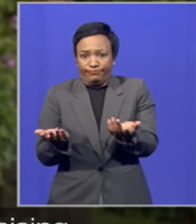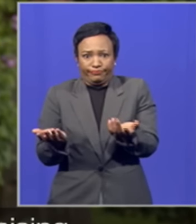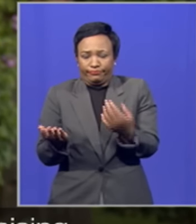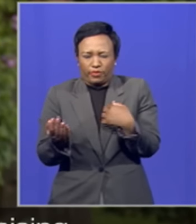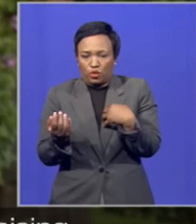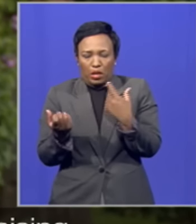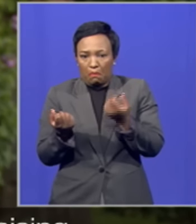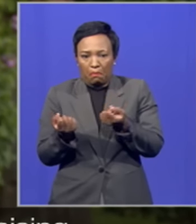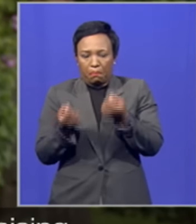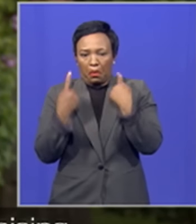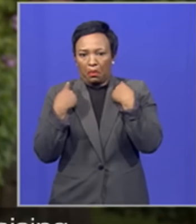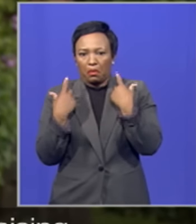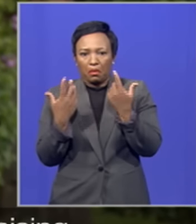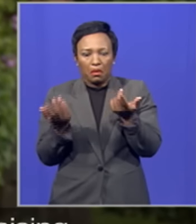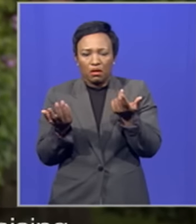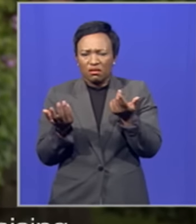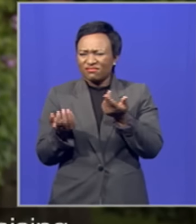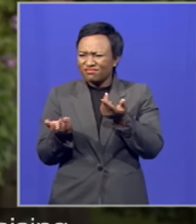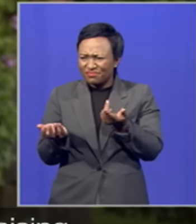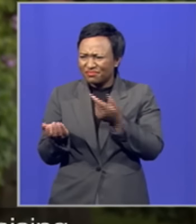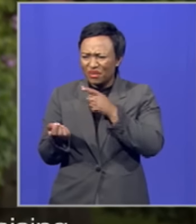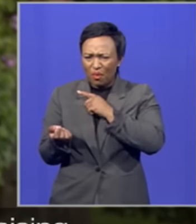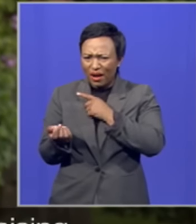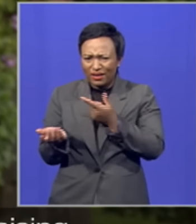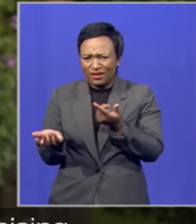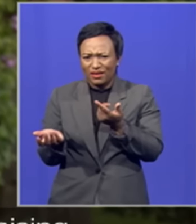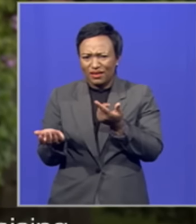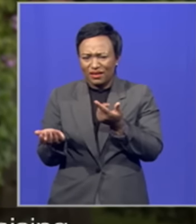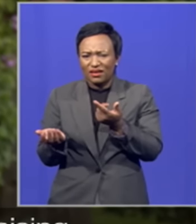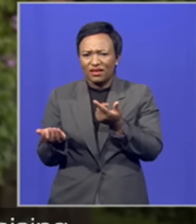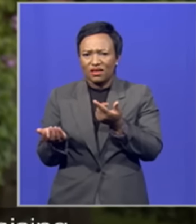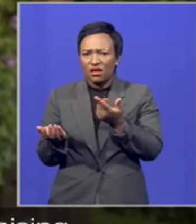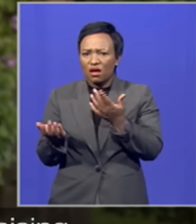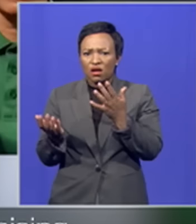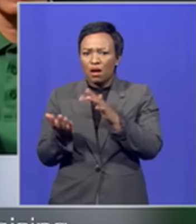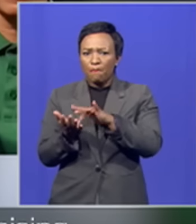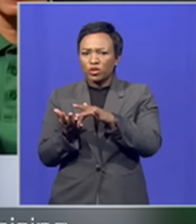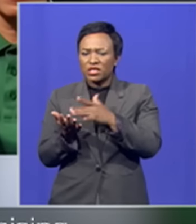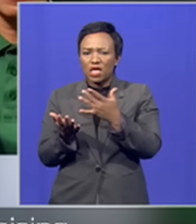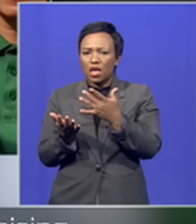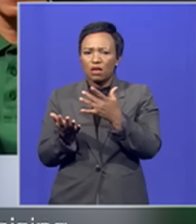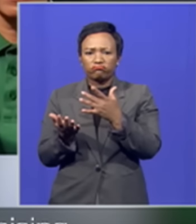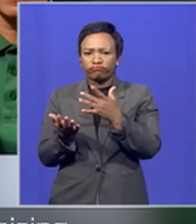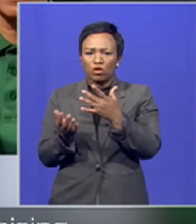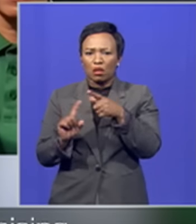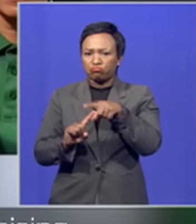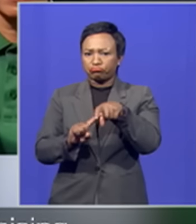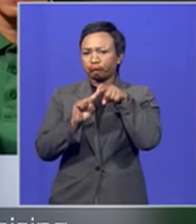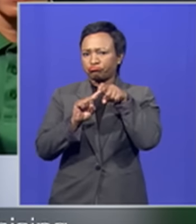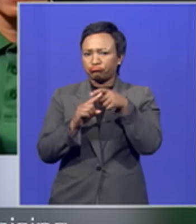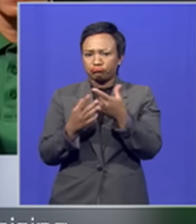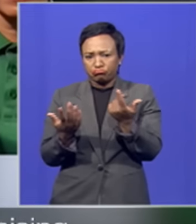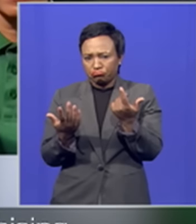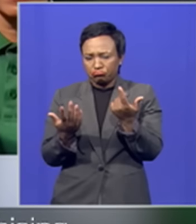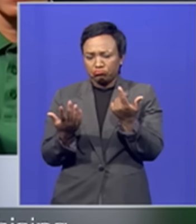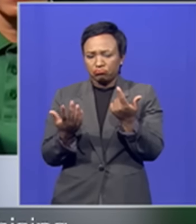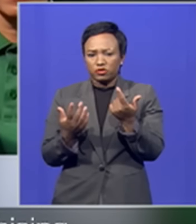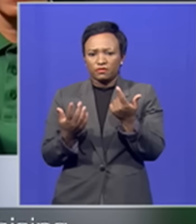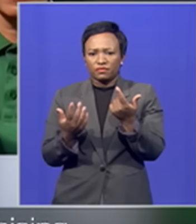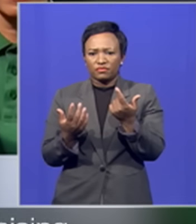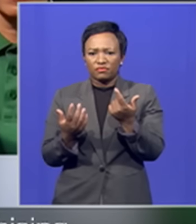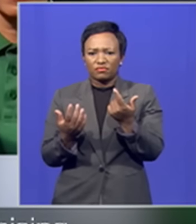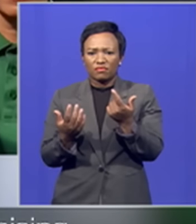don't understand it because we don't know what led to the withdrawal of the post. Tshwanetse go beiwa mabaka gore goreng